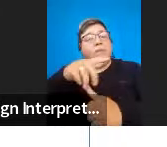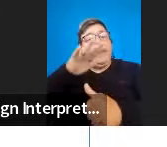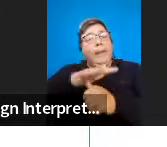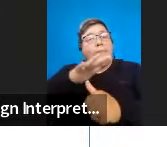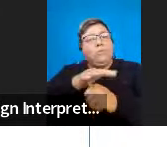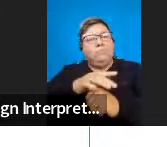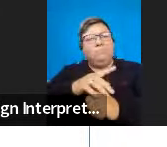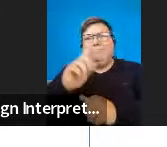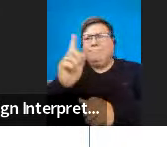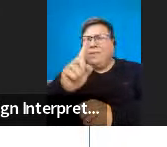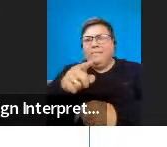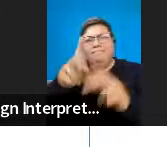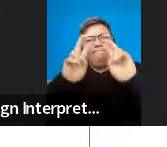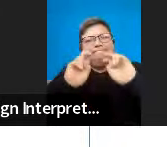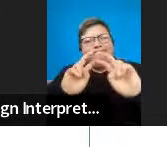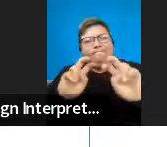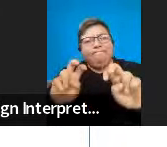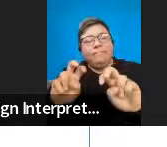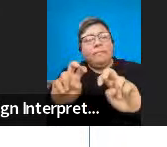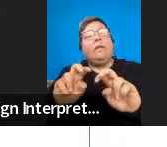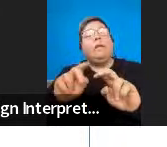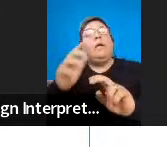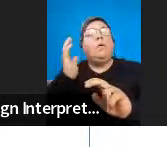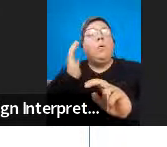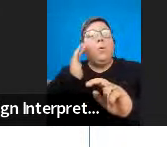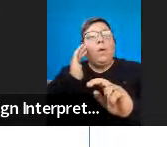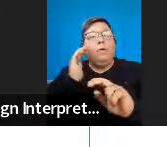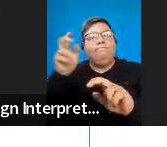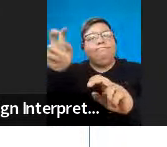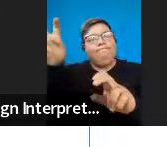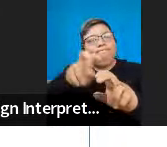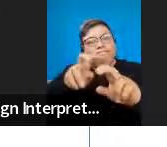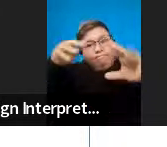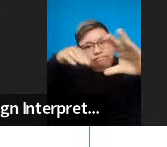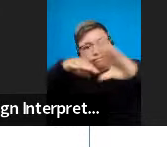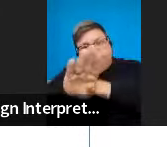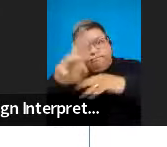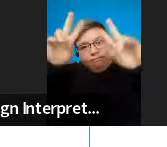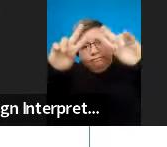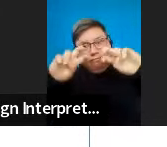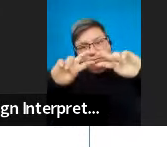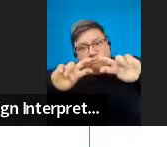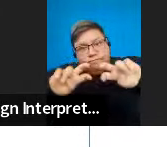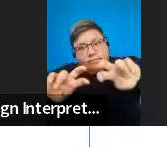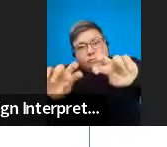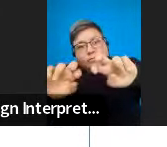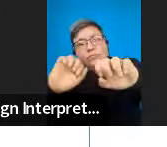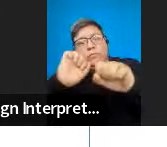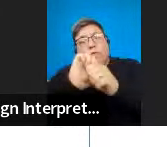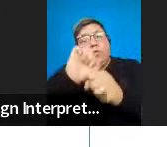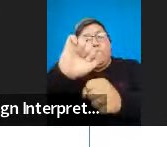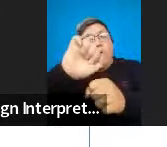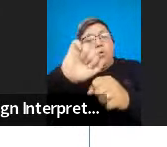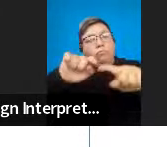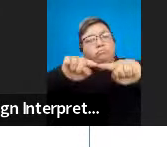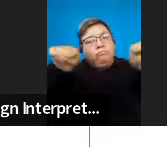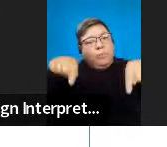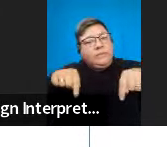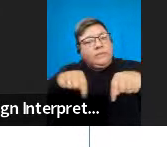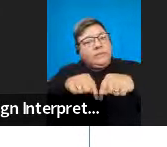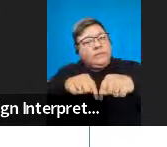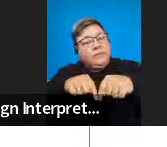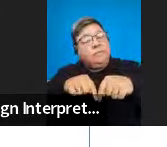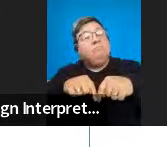inspections? Embargo inspections, it's when we come and do the inspections at your respective premises. We also